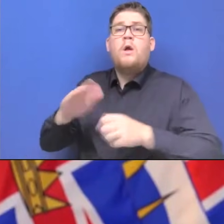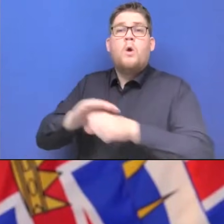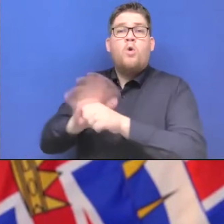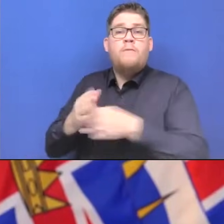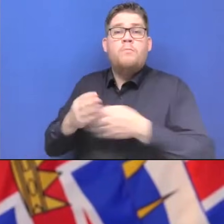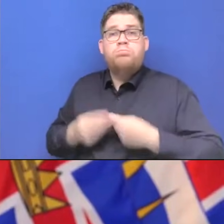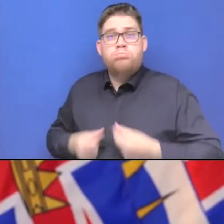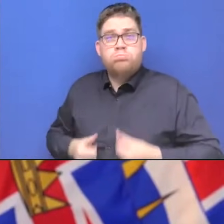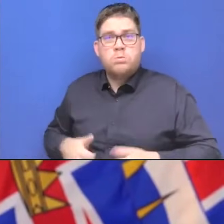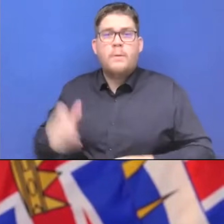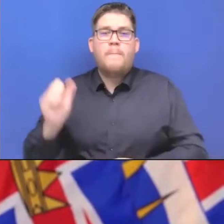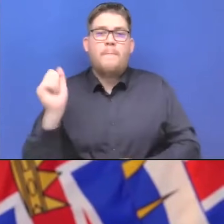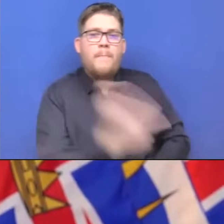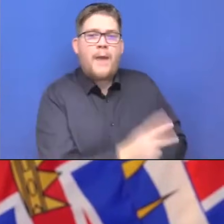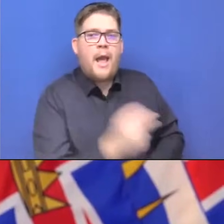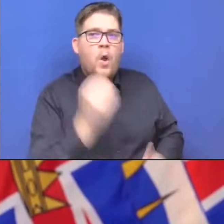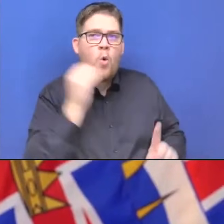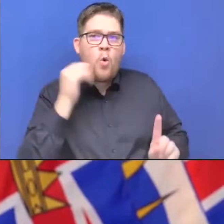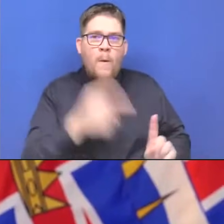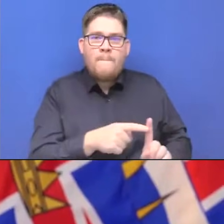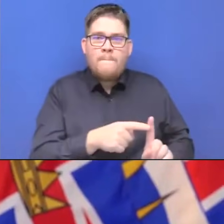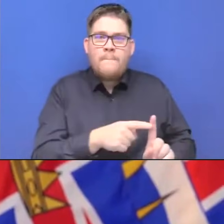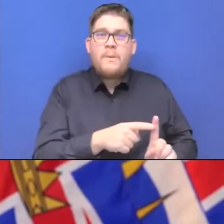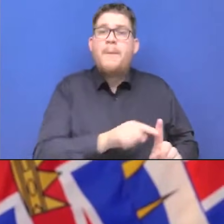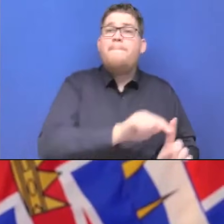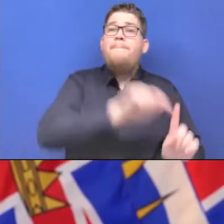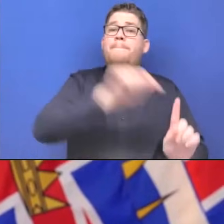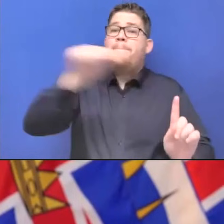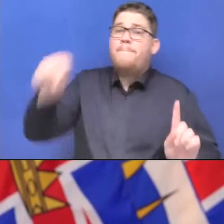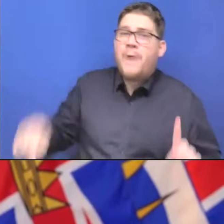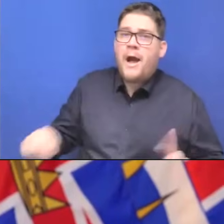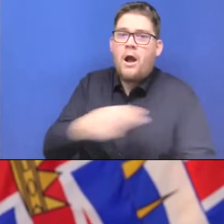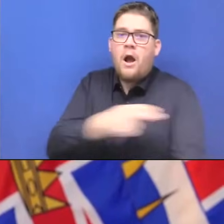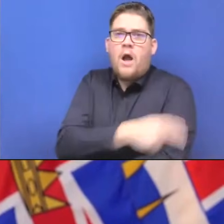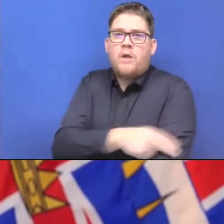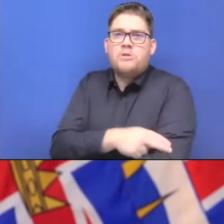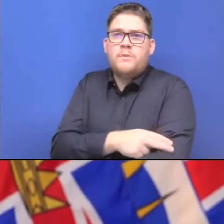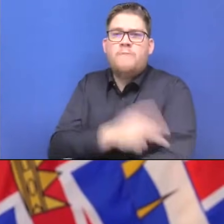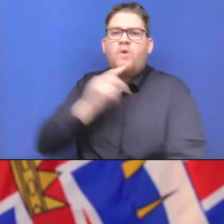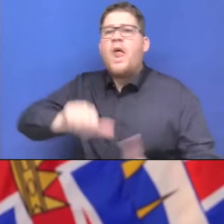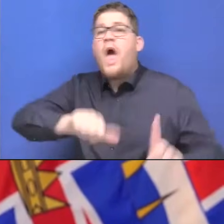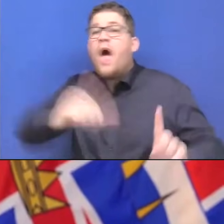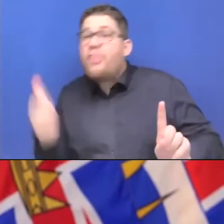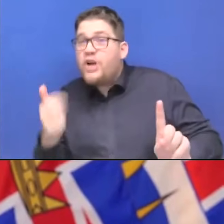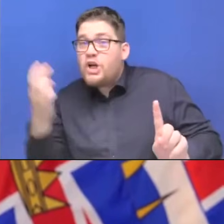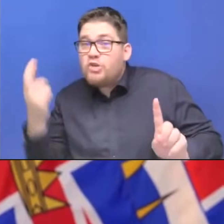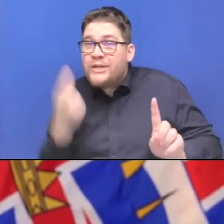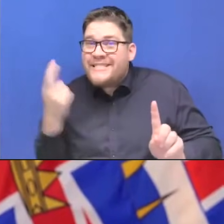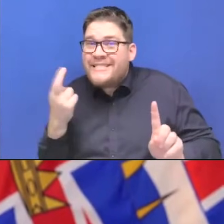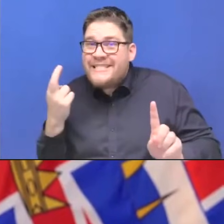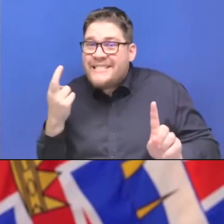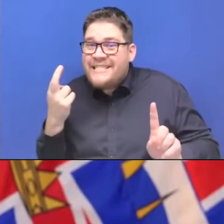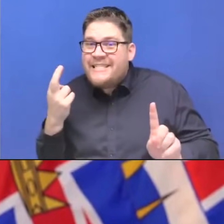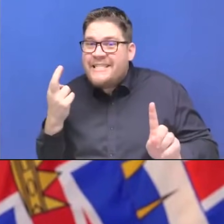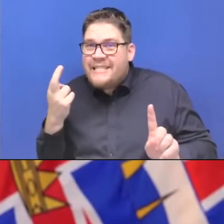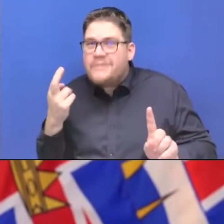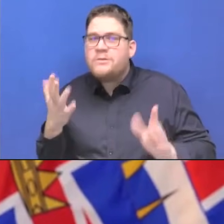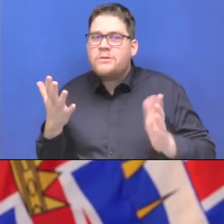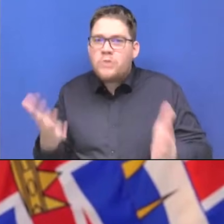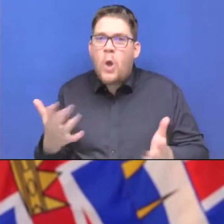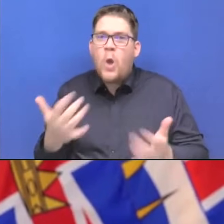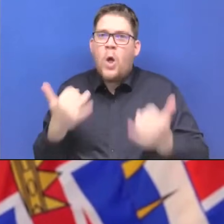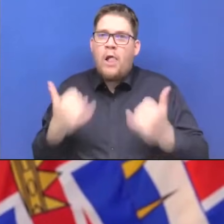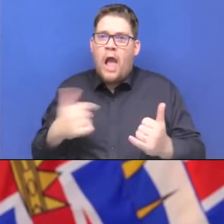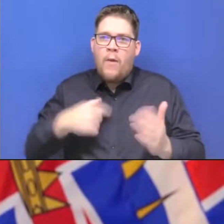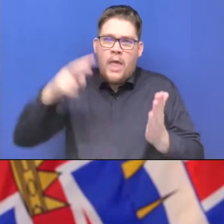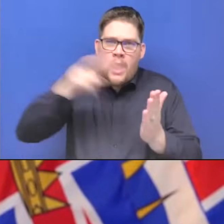for another reason. So that's something that we need to do a case-by-case chart review to understand, and that's why it's